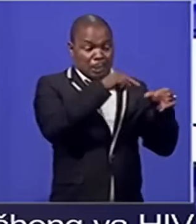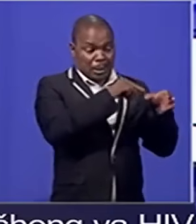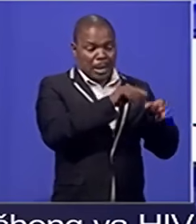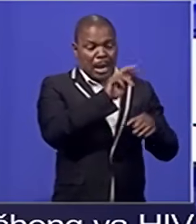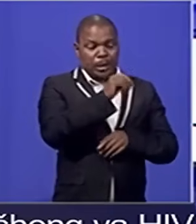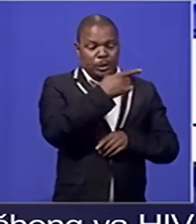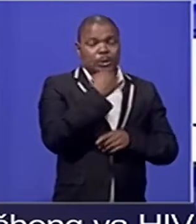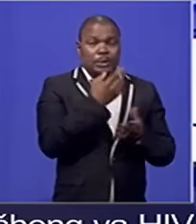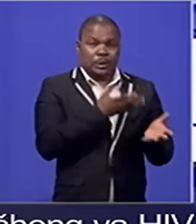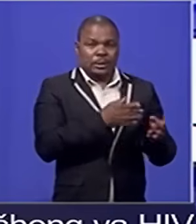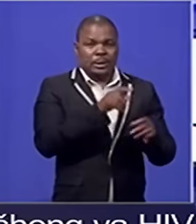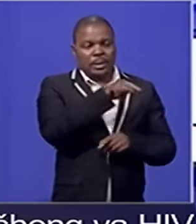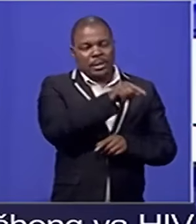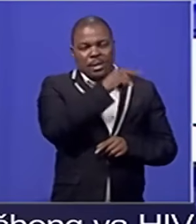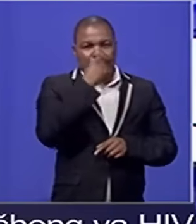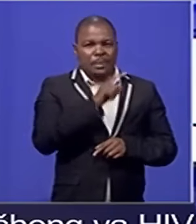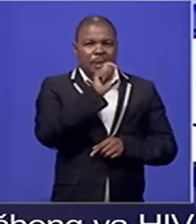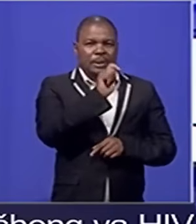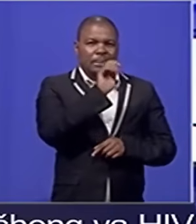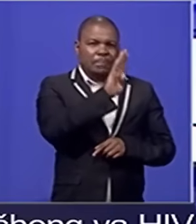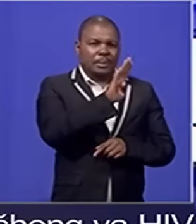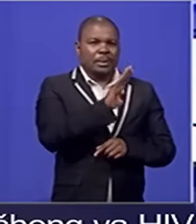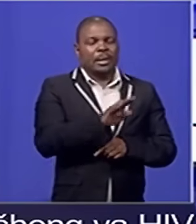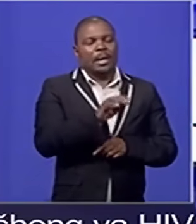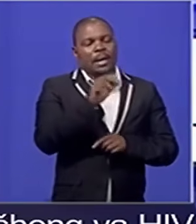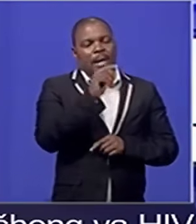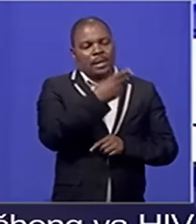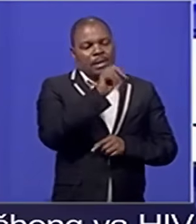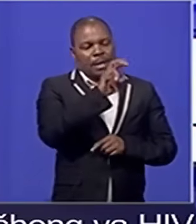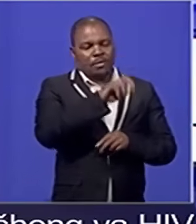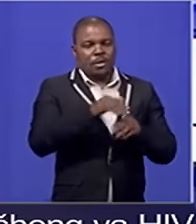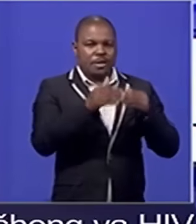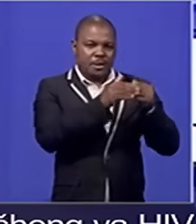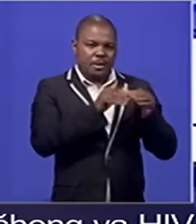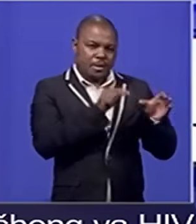dirego letseno wa go bitšwa TB HIV Care.